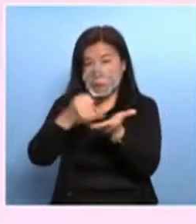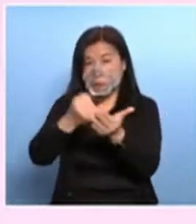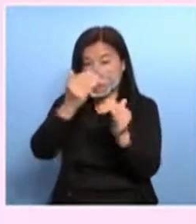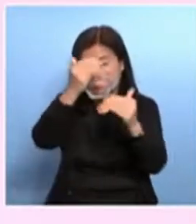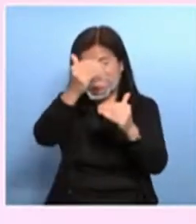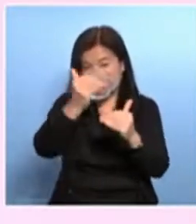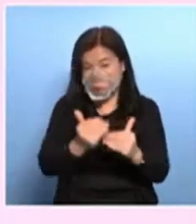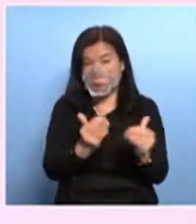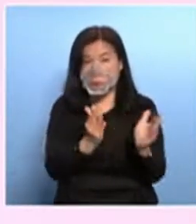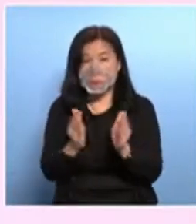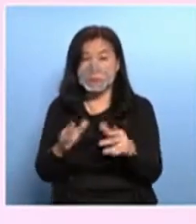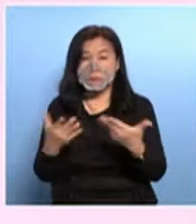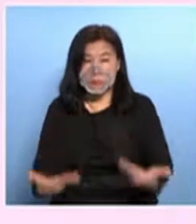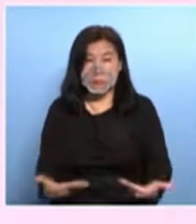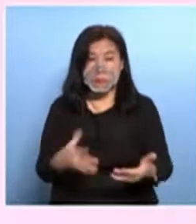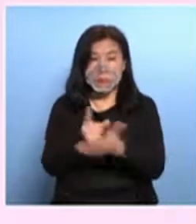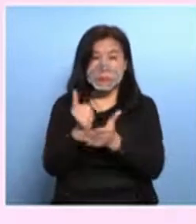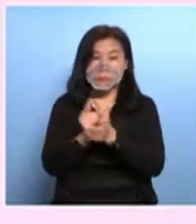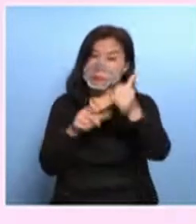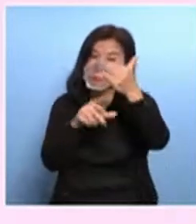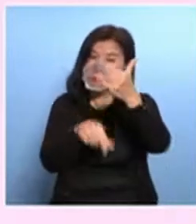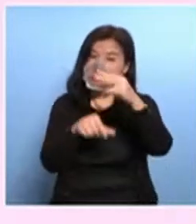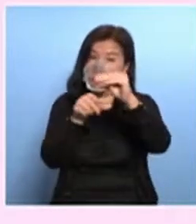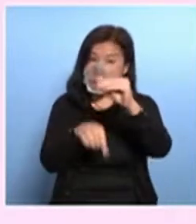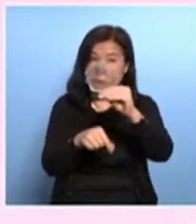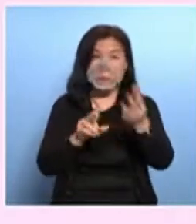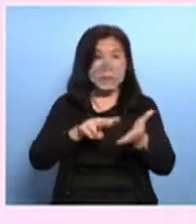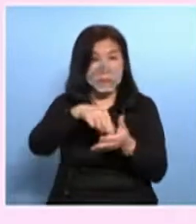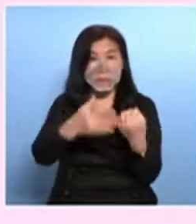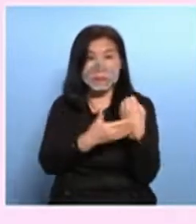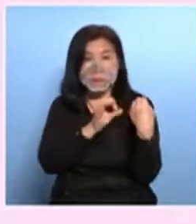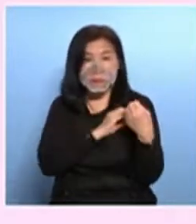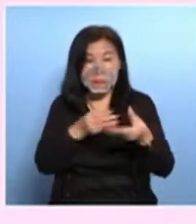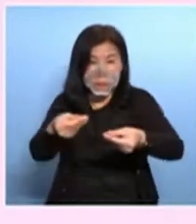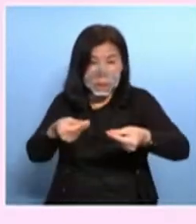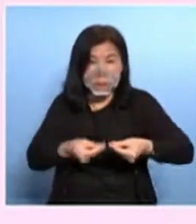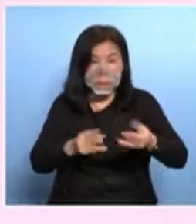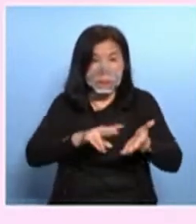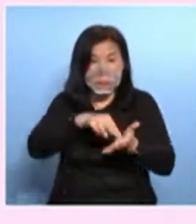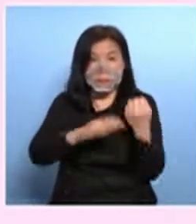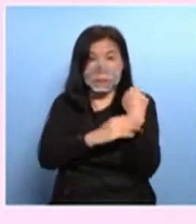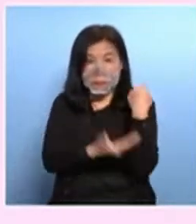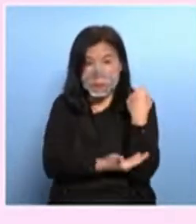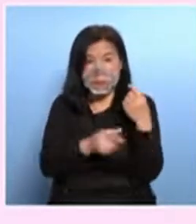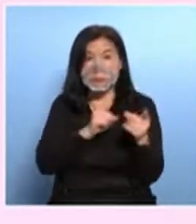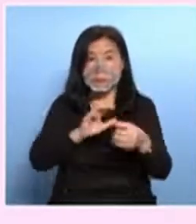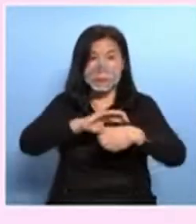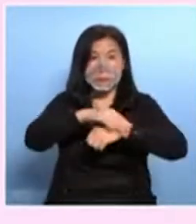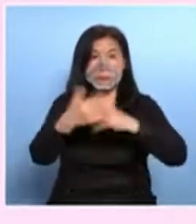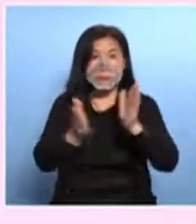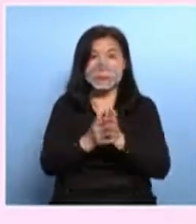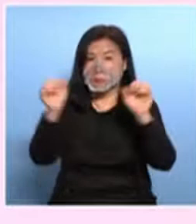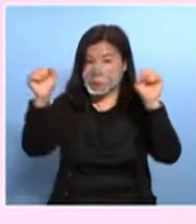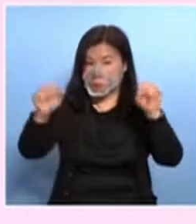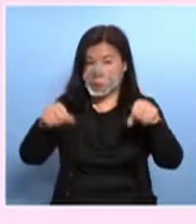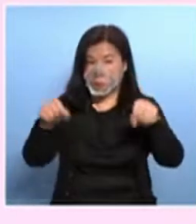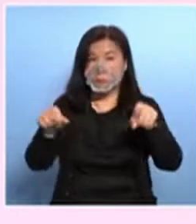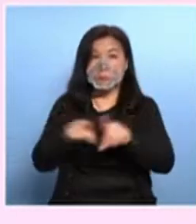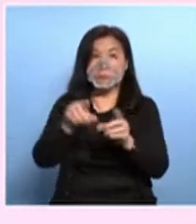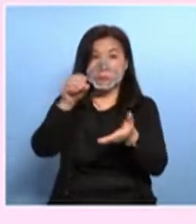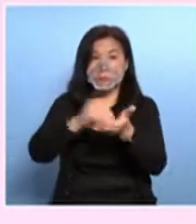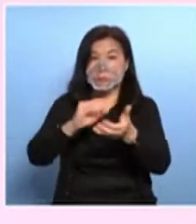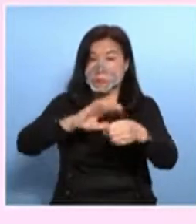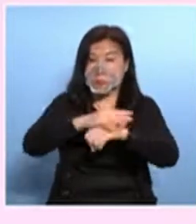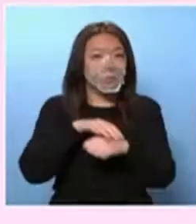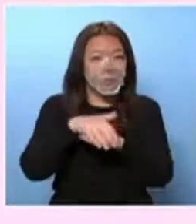government will maintain communication with the relevant MNEs to enable them to familiarize with the new tax rules as soon as possible. We plan to submit a legislative proposal